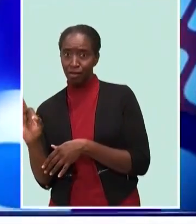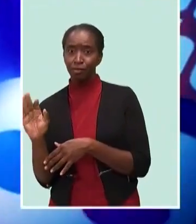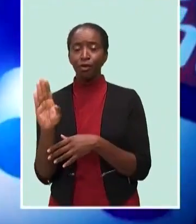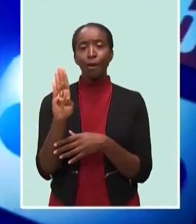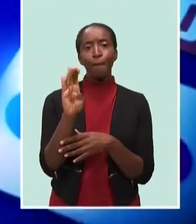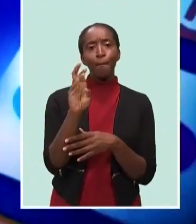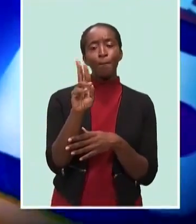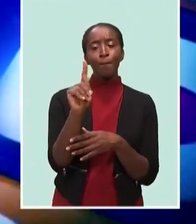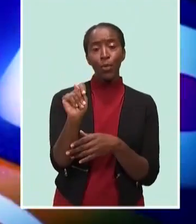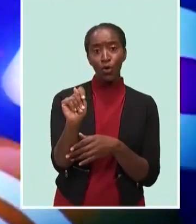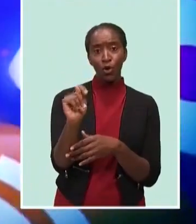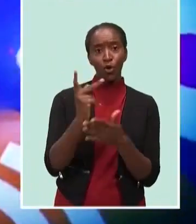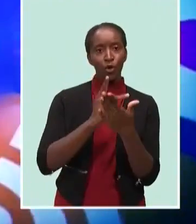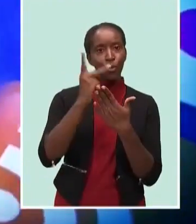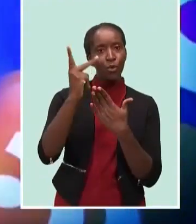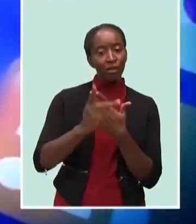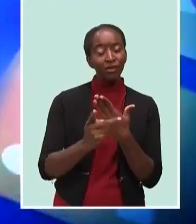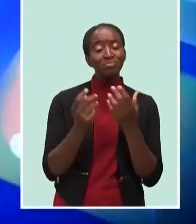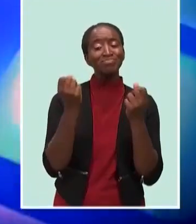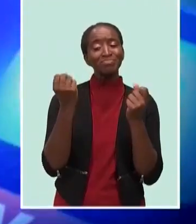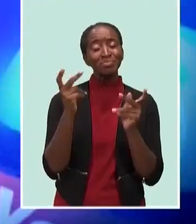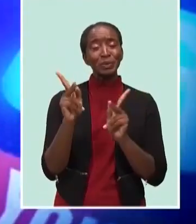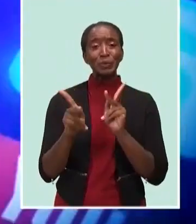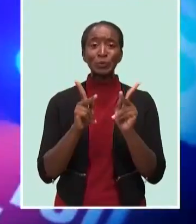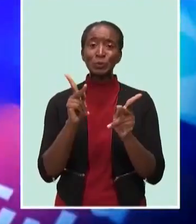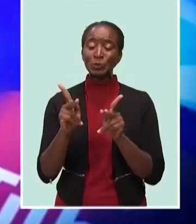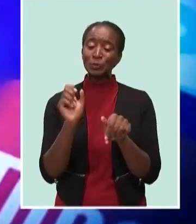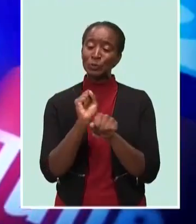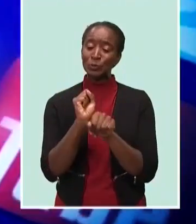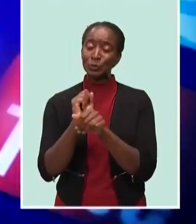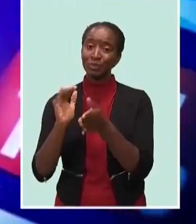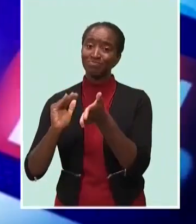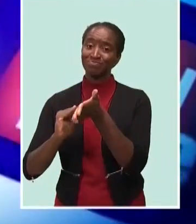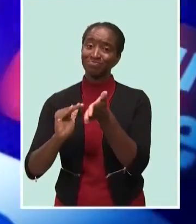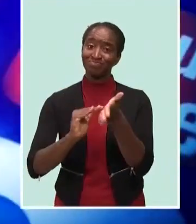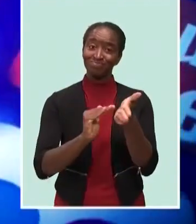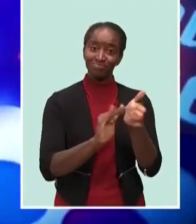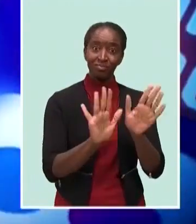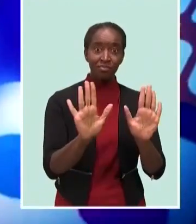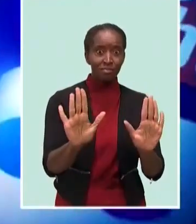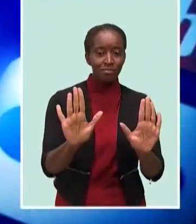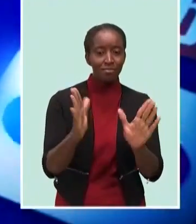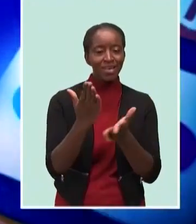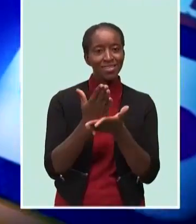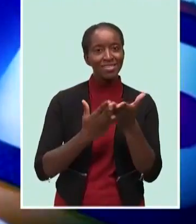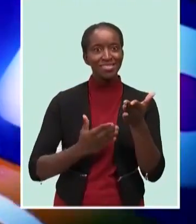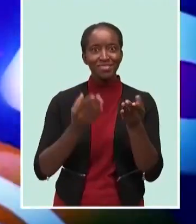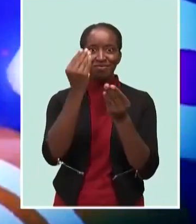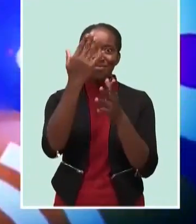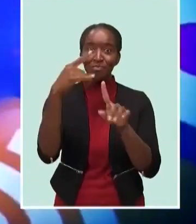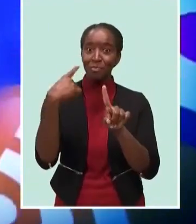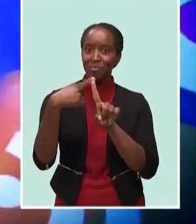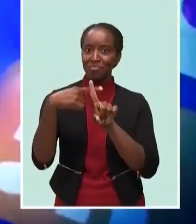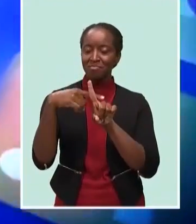hearing there may be good news for some of them, as a new hardware megastore is set to open early next year, and the